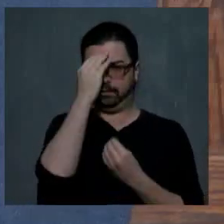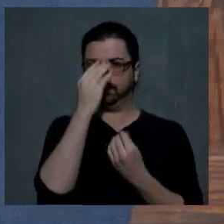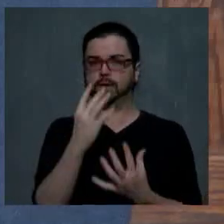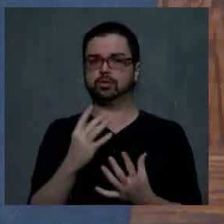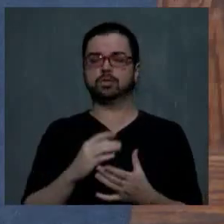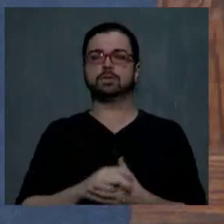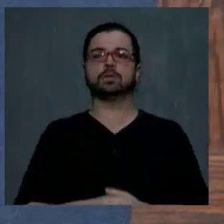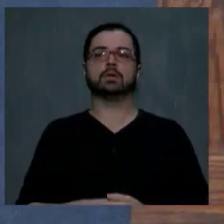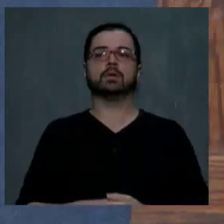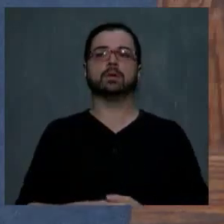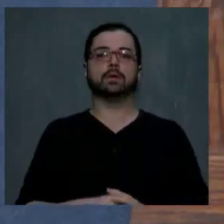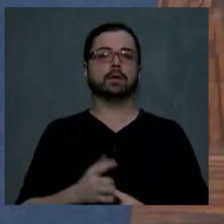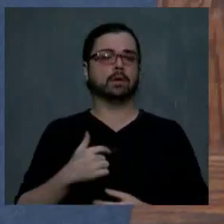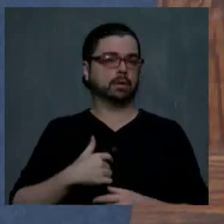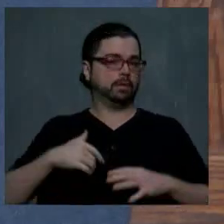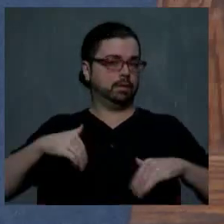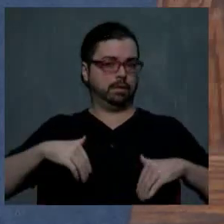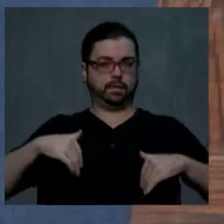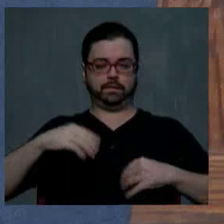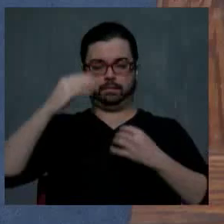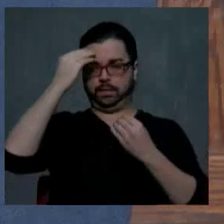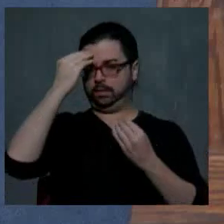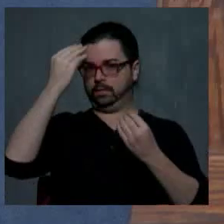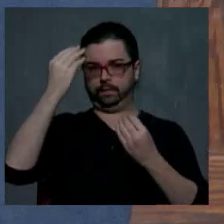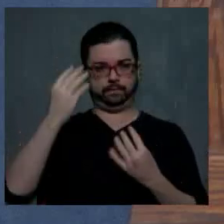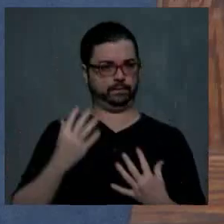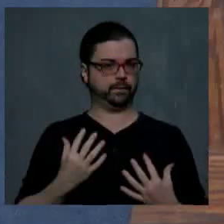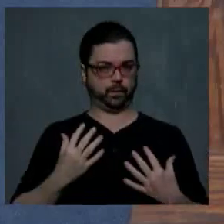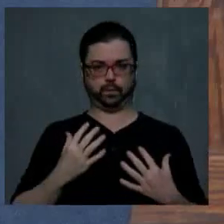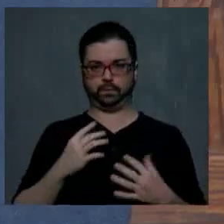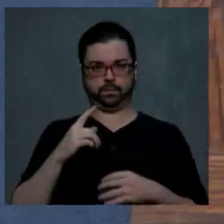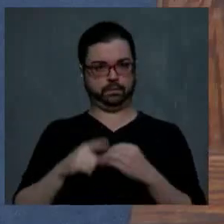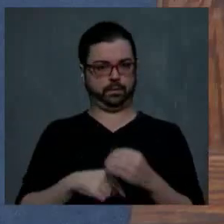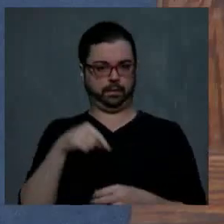been informed of